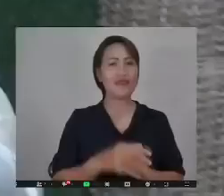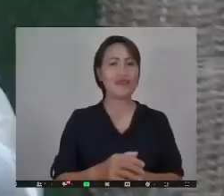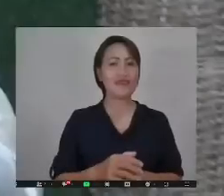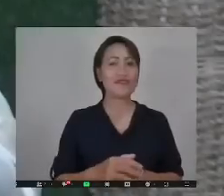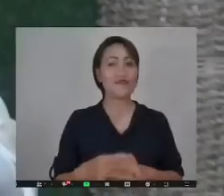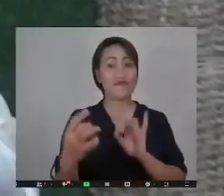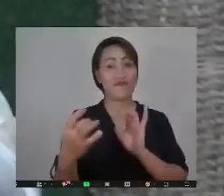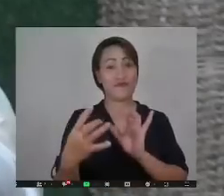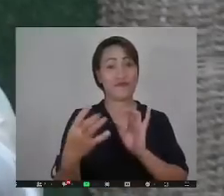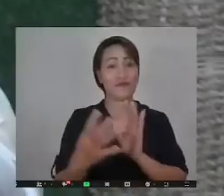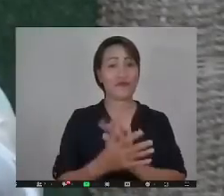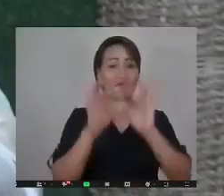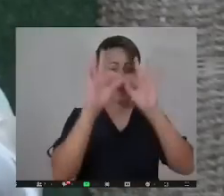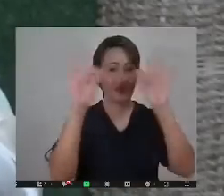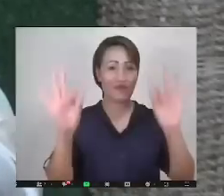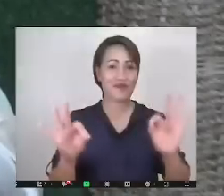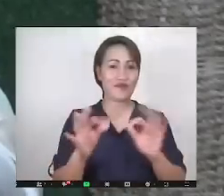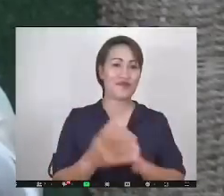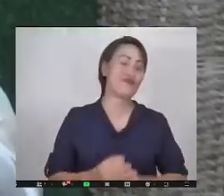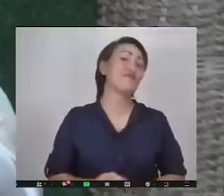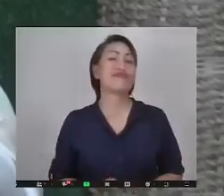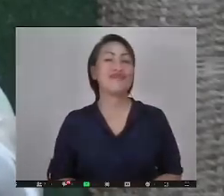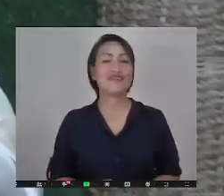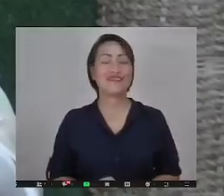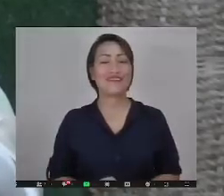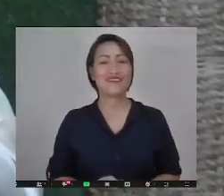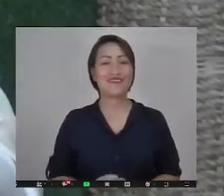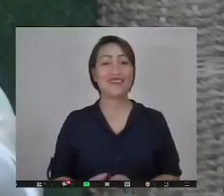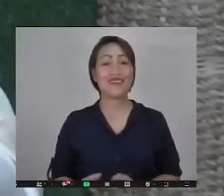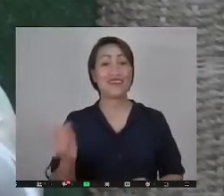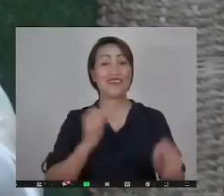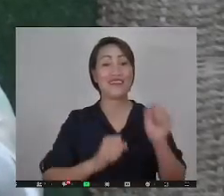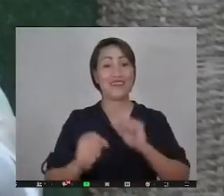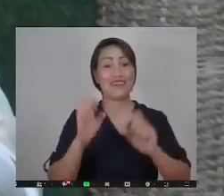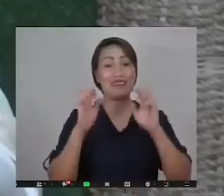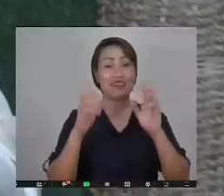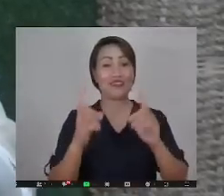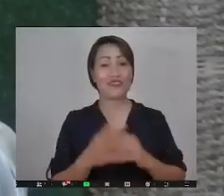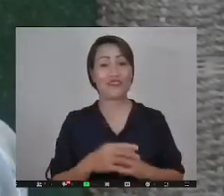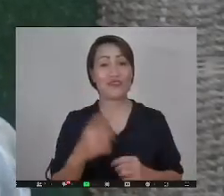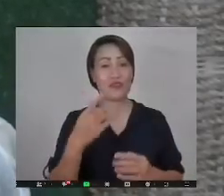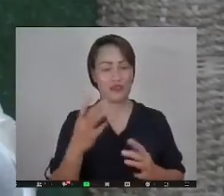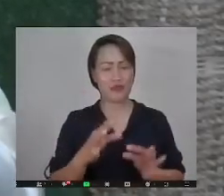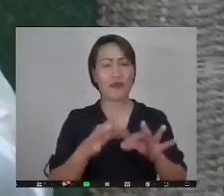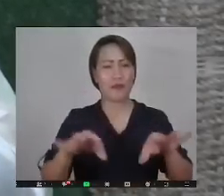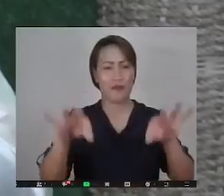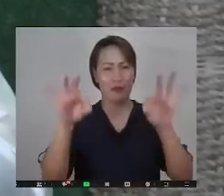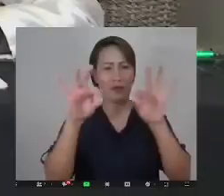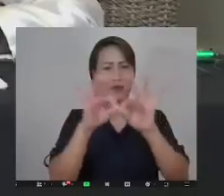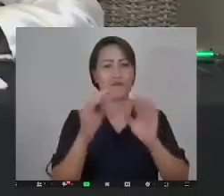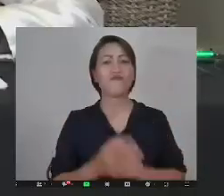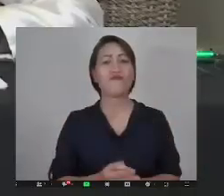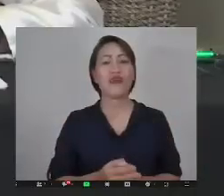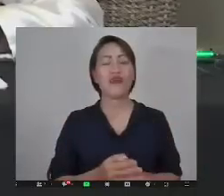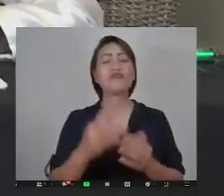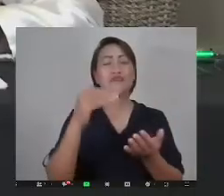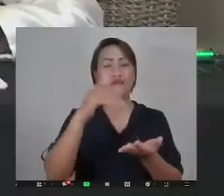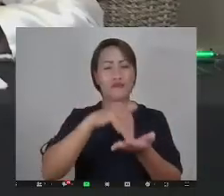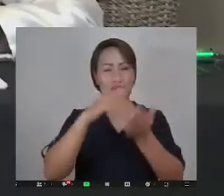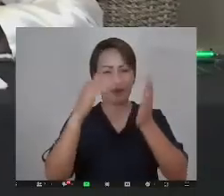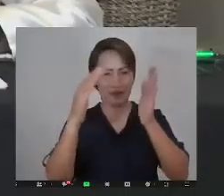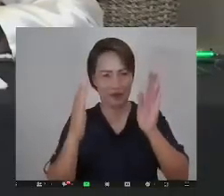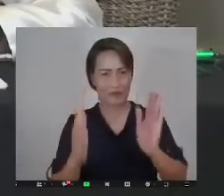the connection and empower science education for the most important clients that we have. Our learners. Demonstrating the values